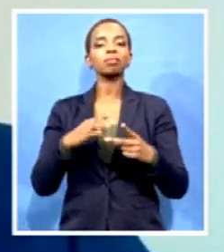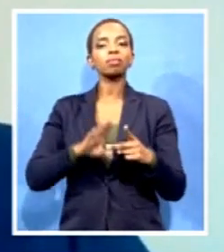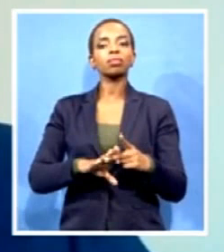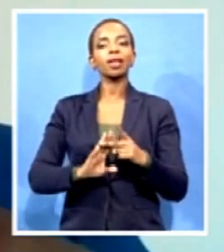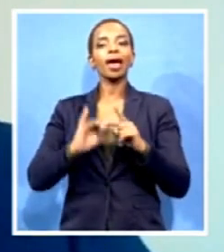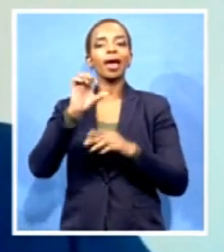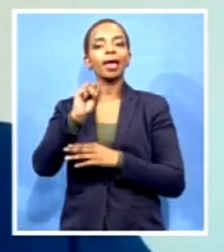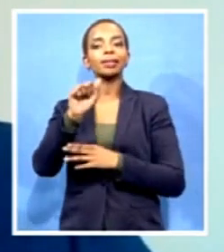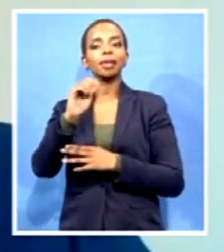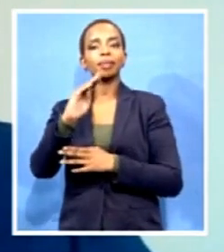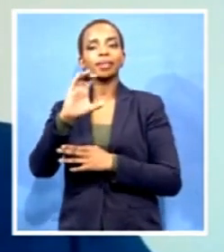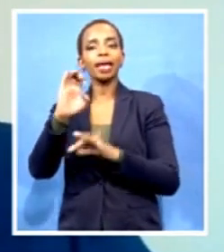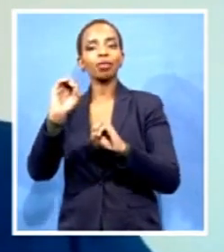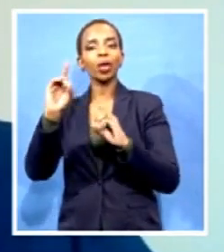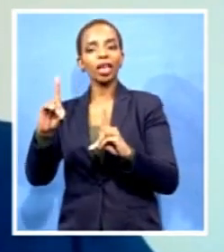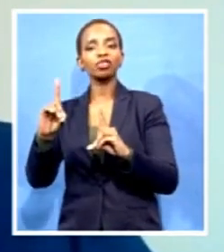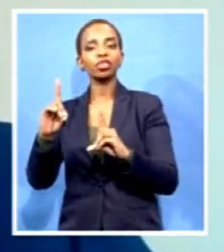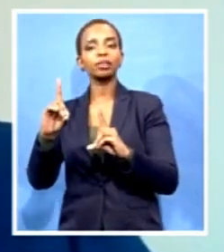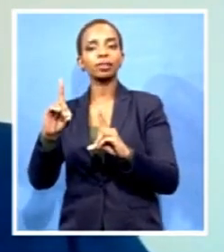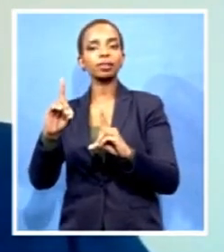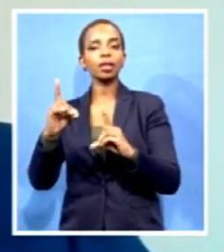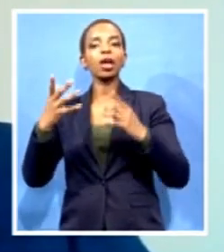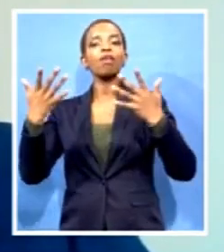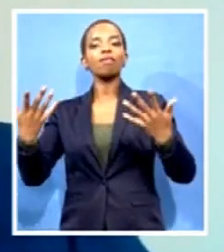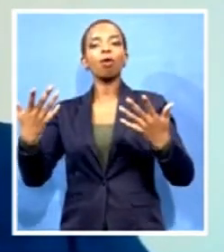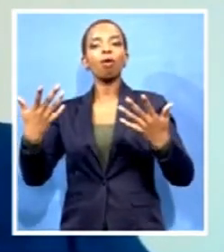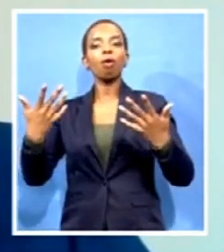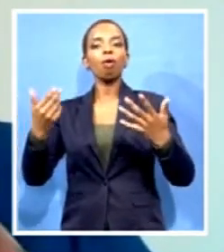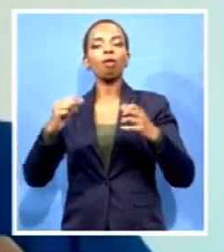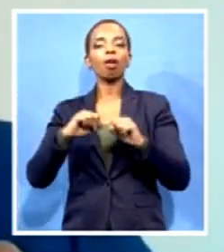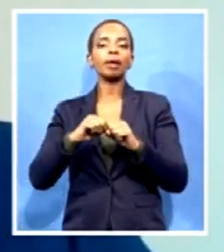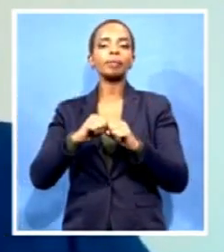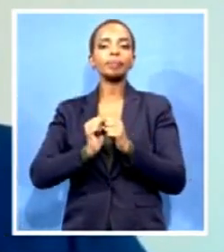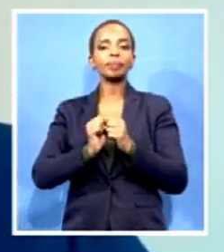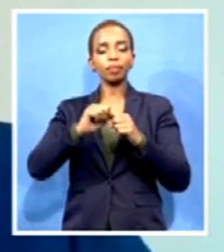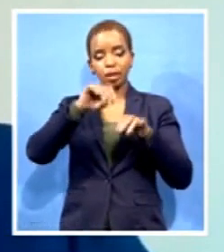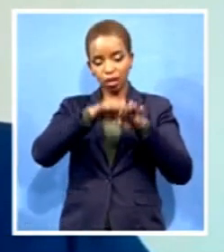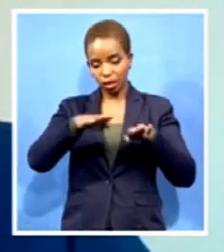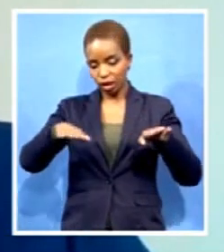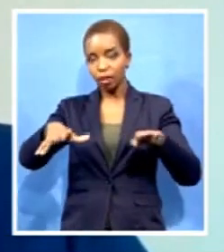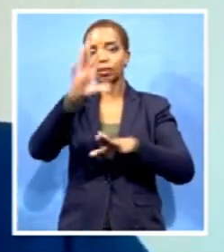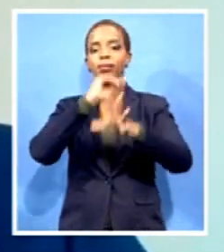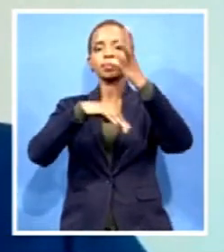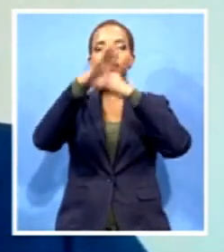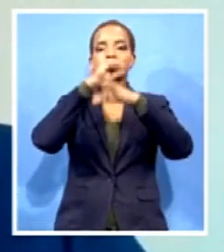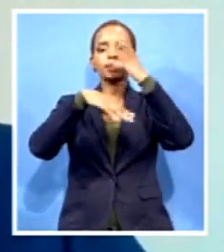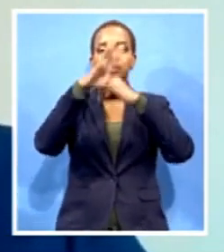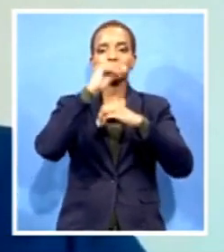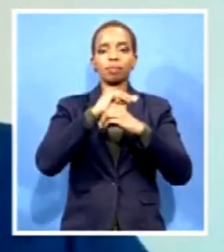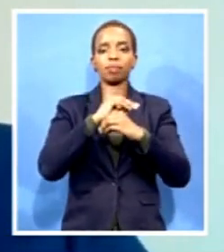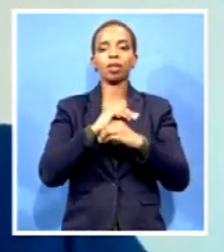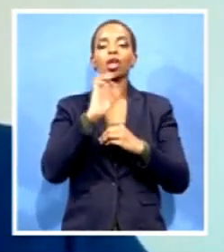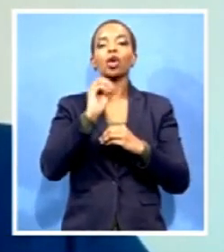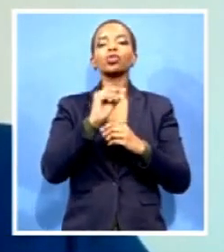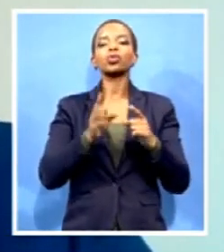of they call it a multi-learner. So you are able to leverage certain content